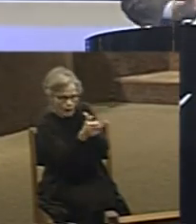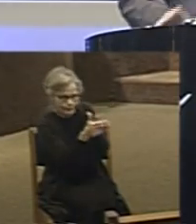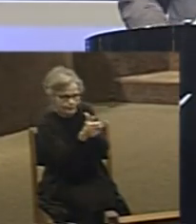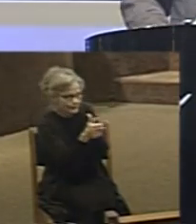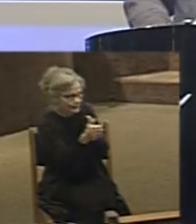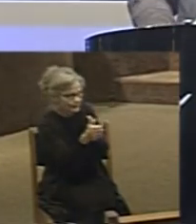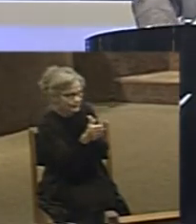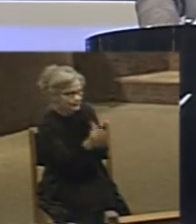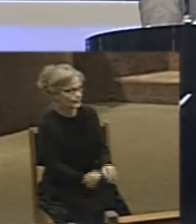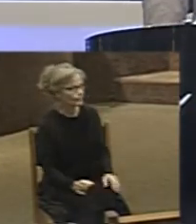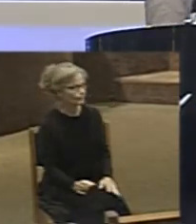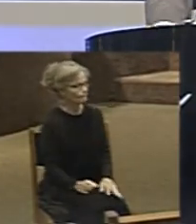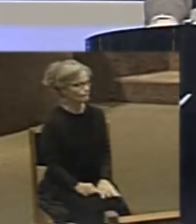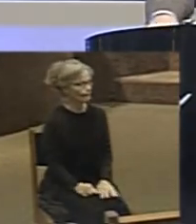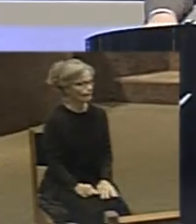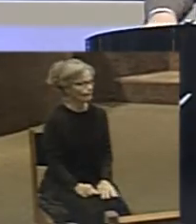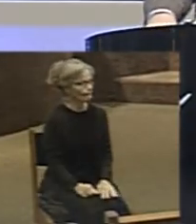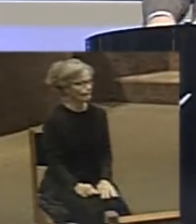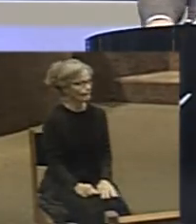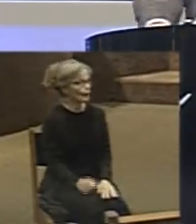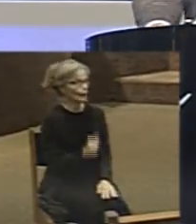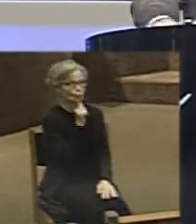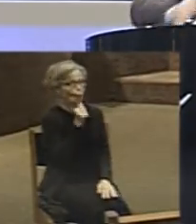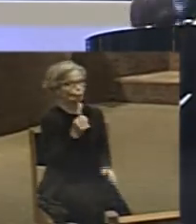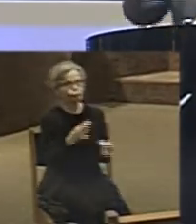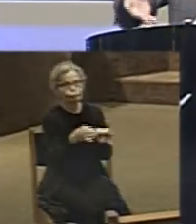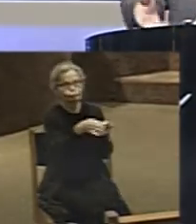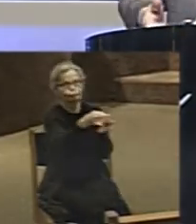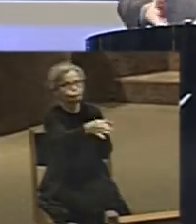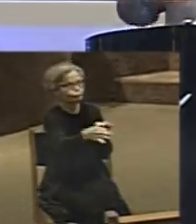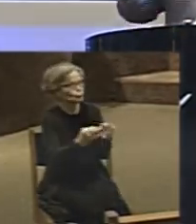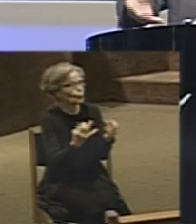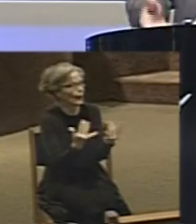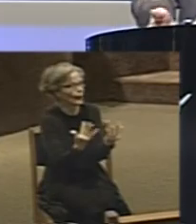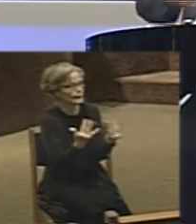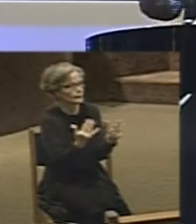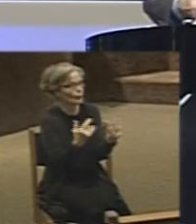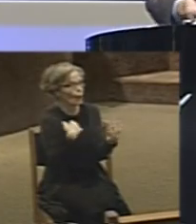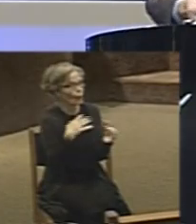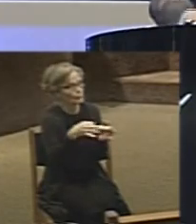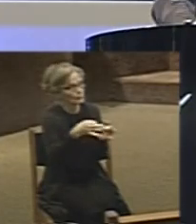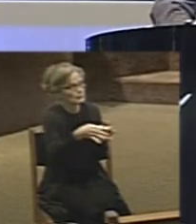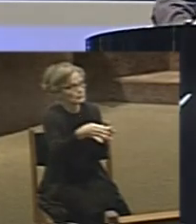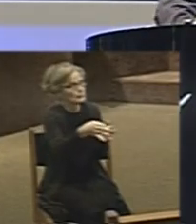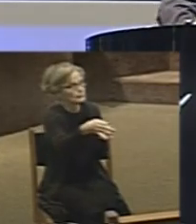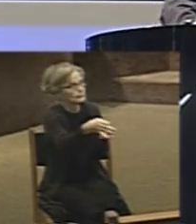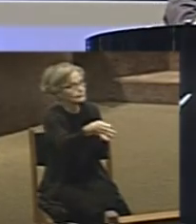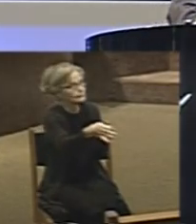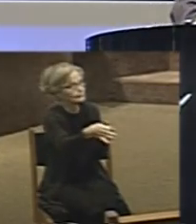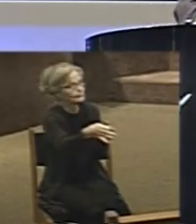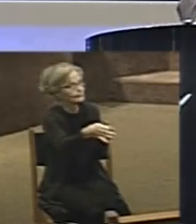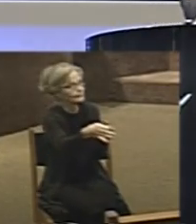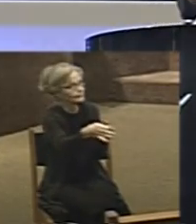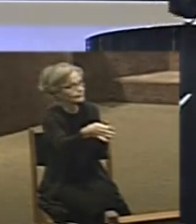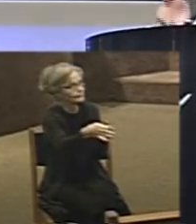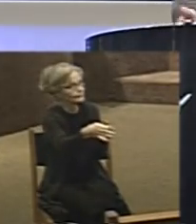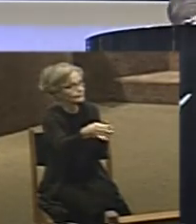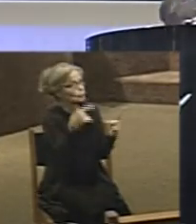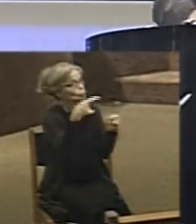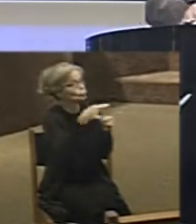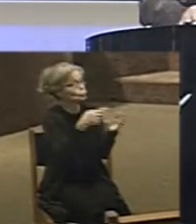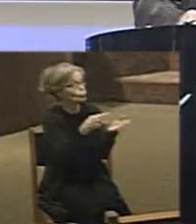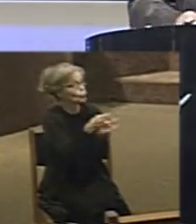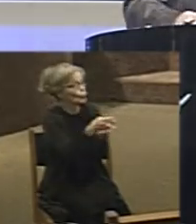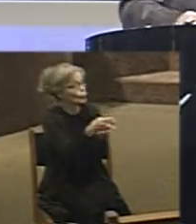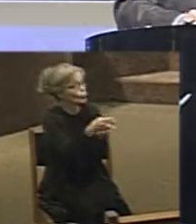than waiting to obey or walking with halting steps toward